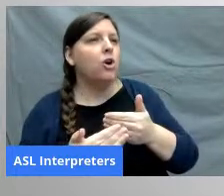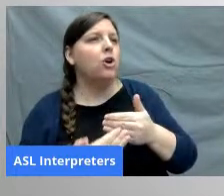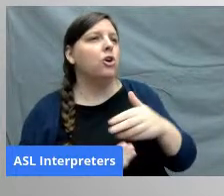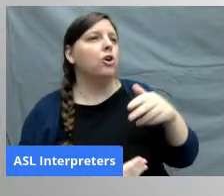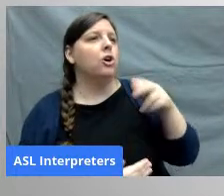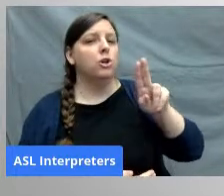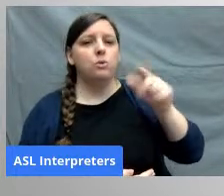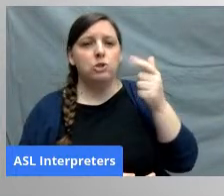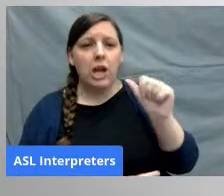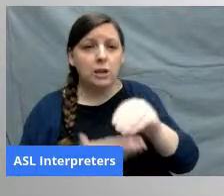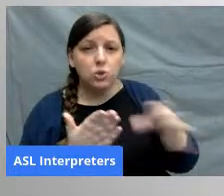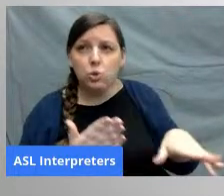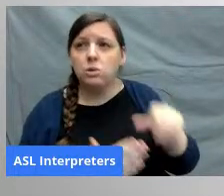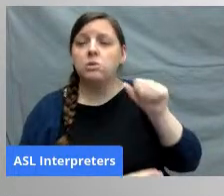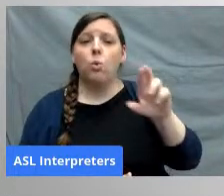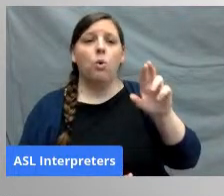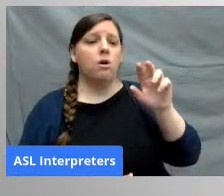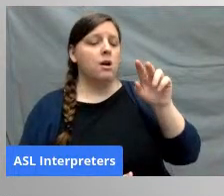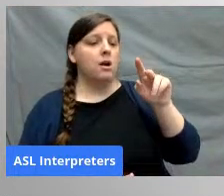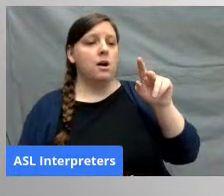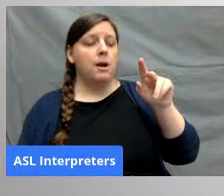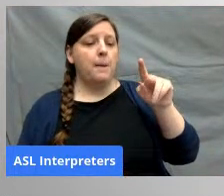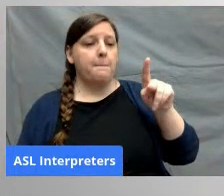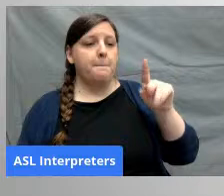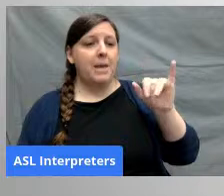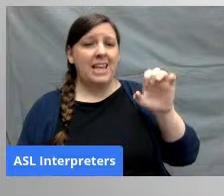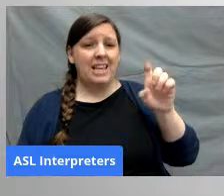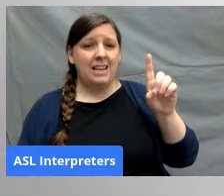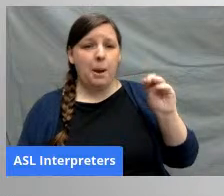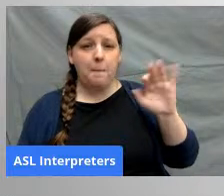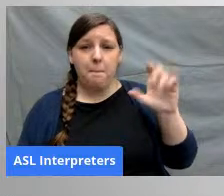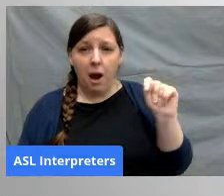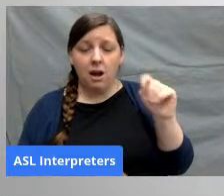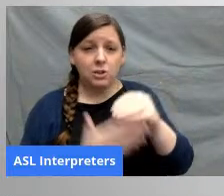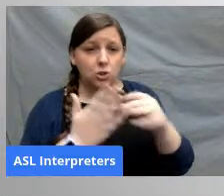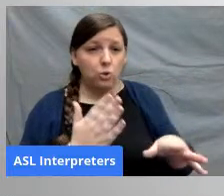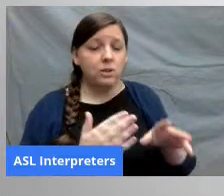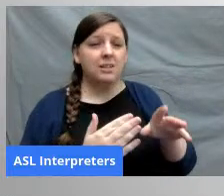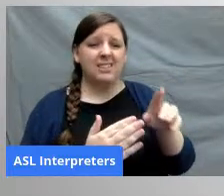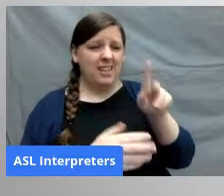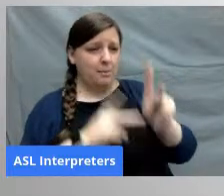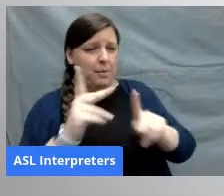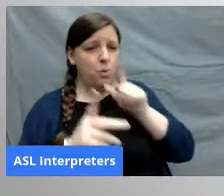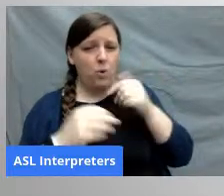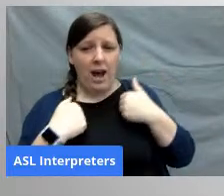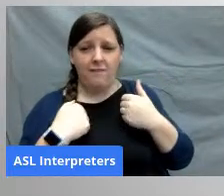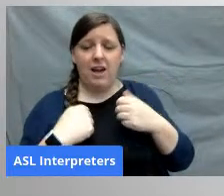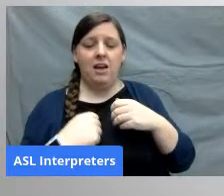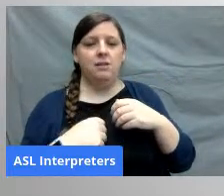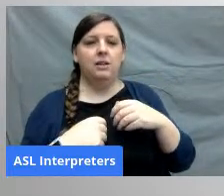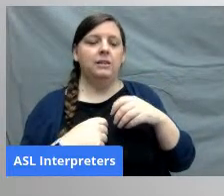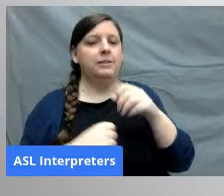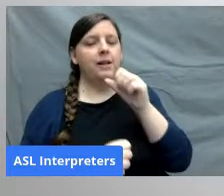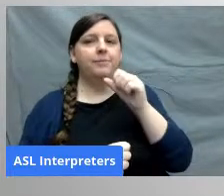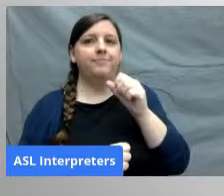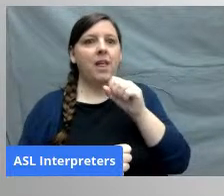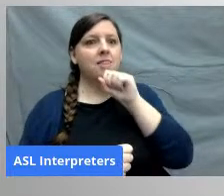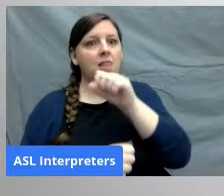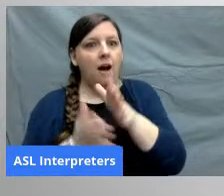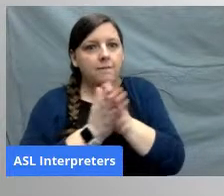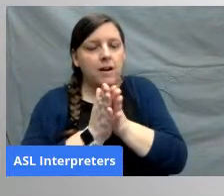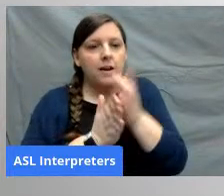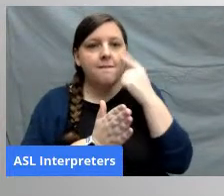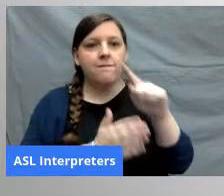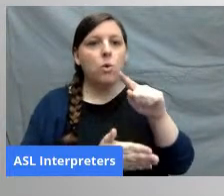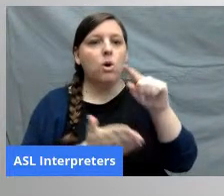on an education degree or has a love for kids, and then actually deploy them to our community so they can be tutoring